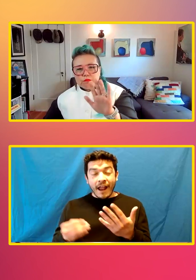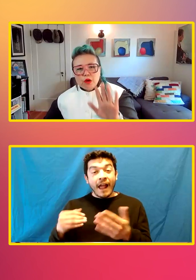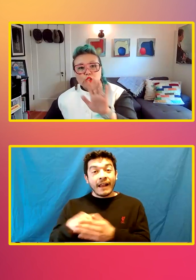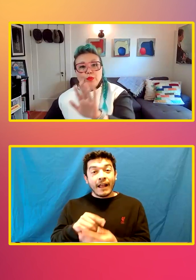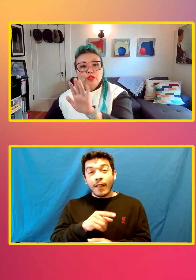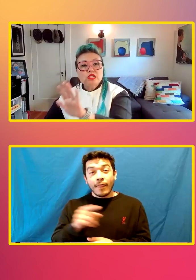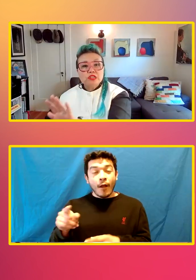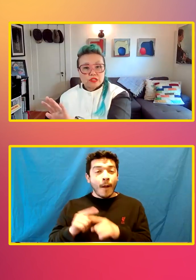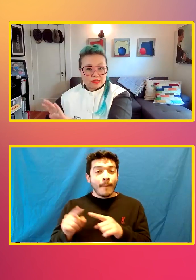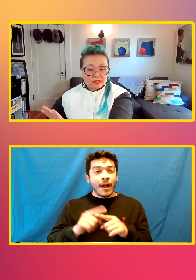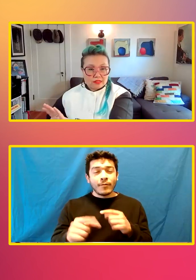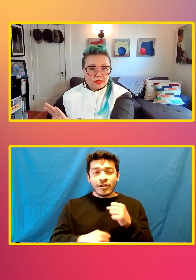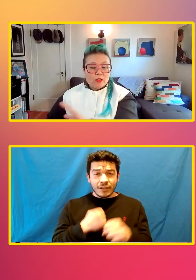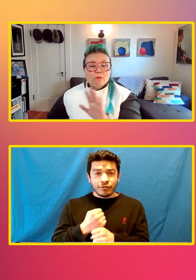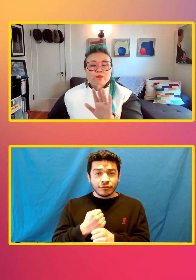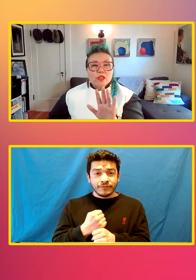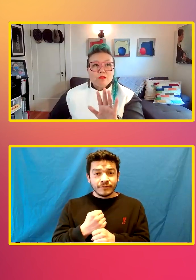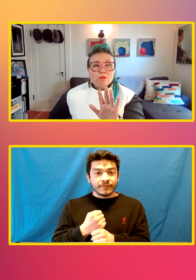those multiple years